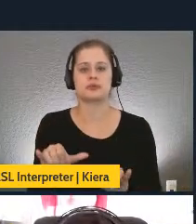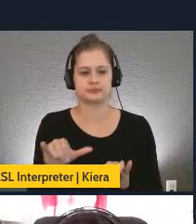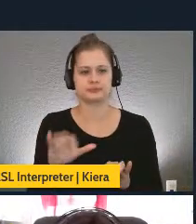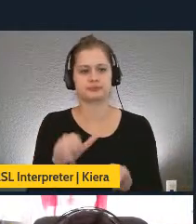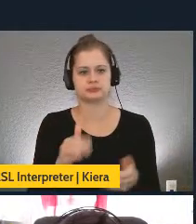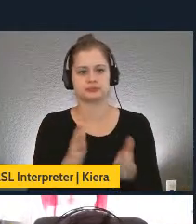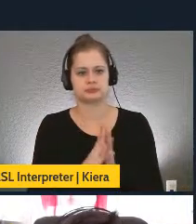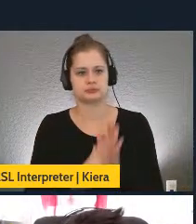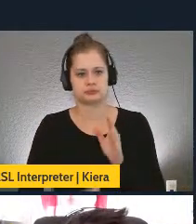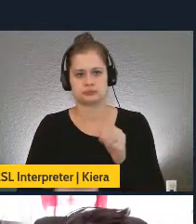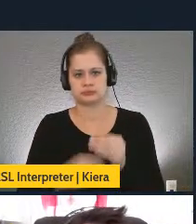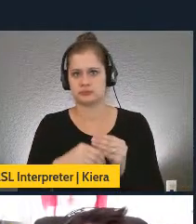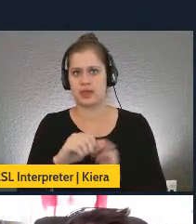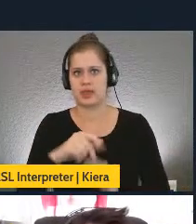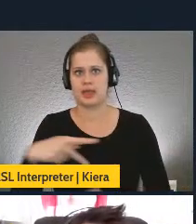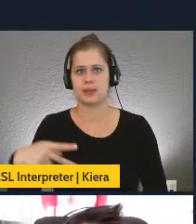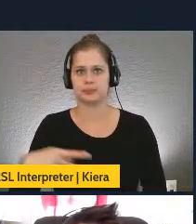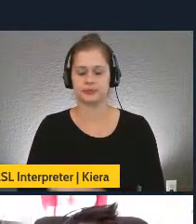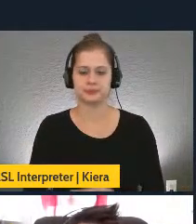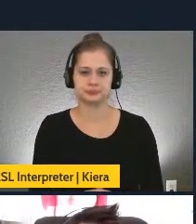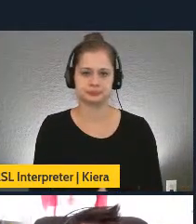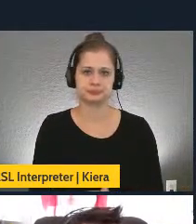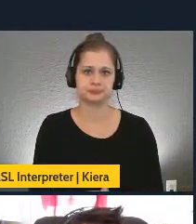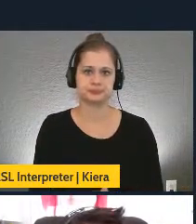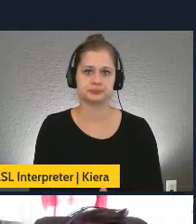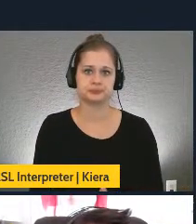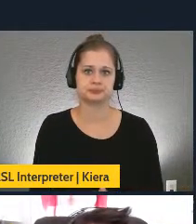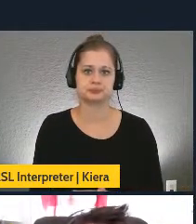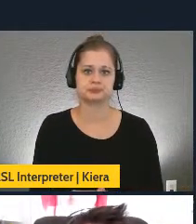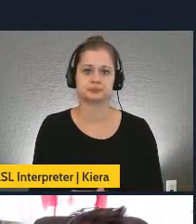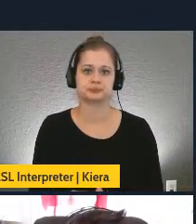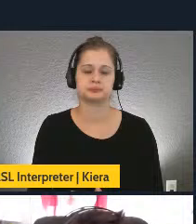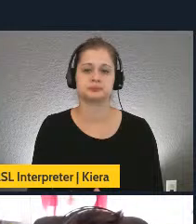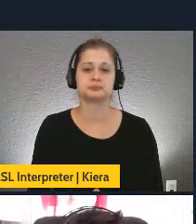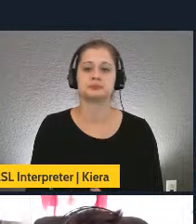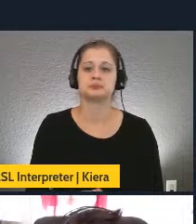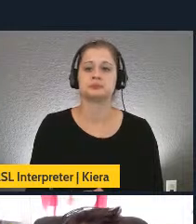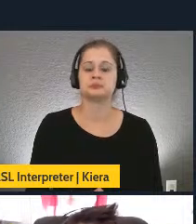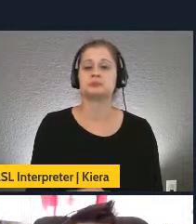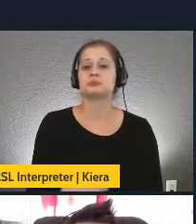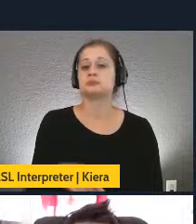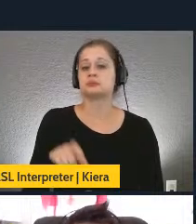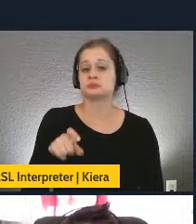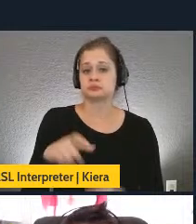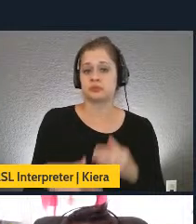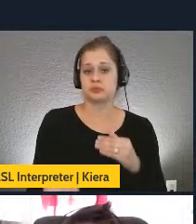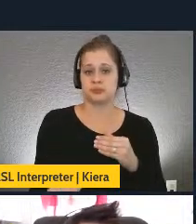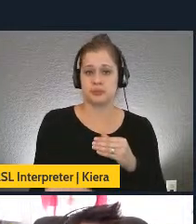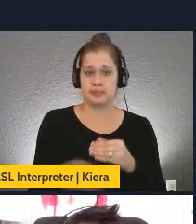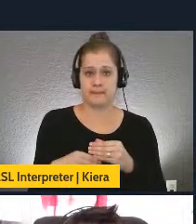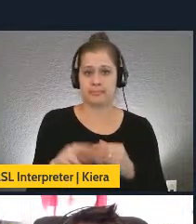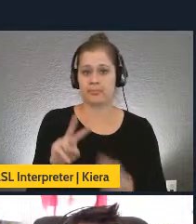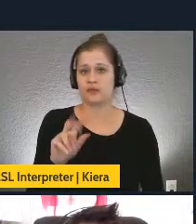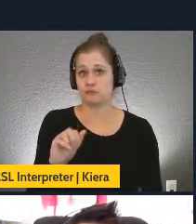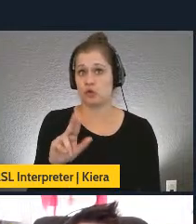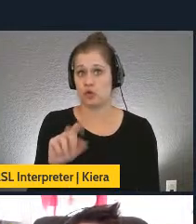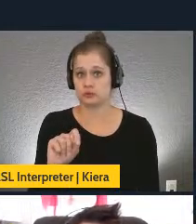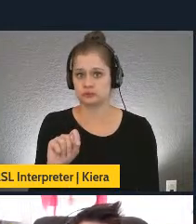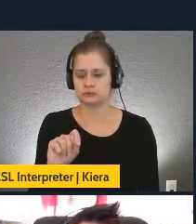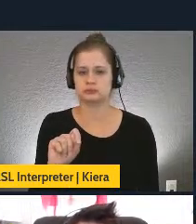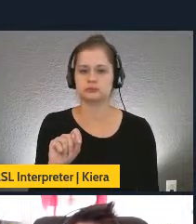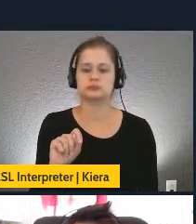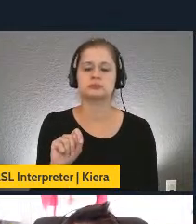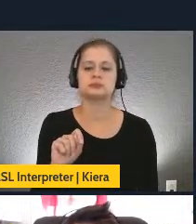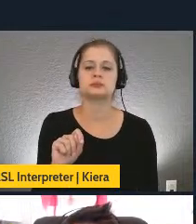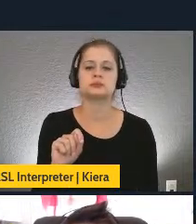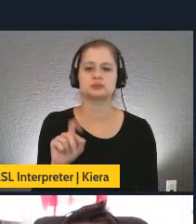in all our apps. So let's take Vault as an example. You need to add all this YAML in